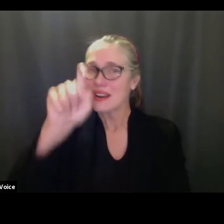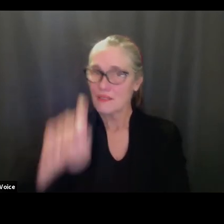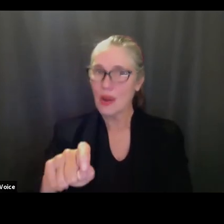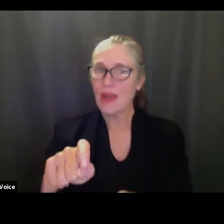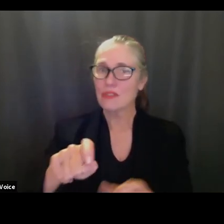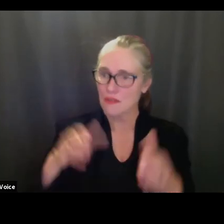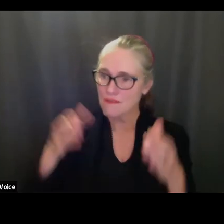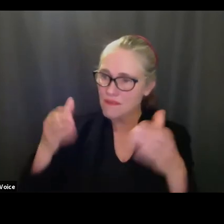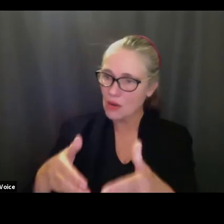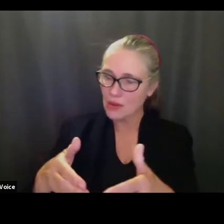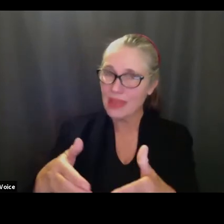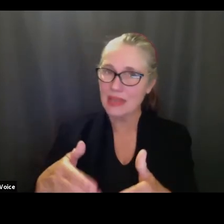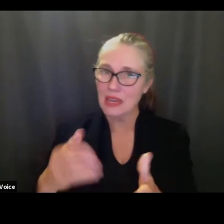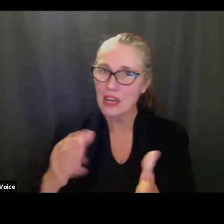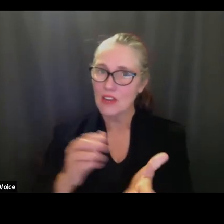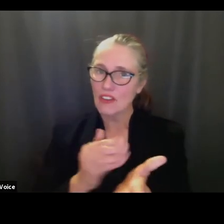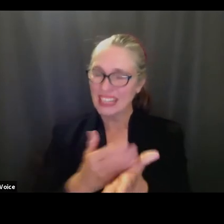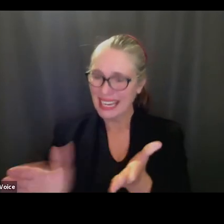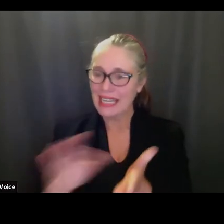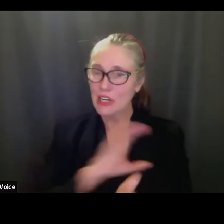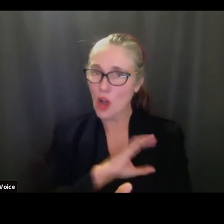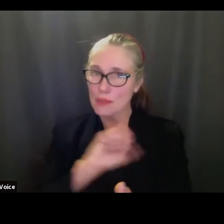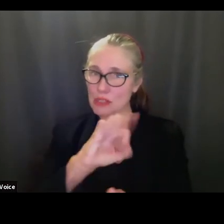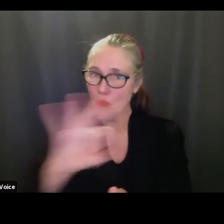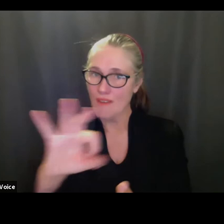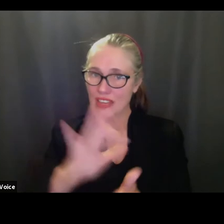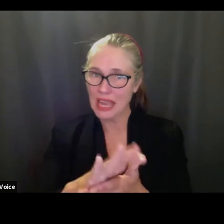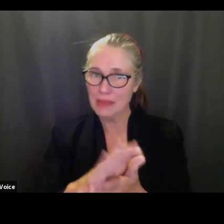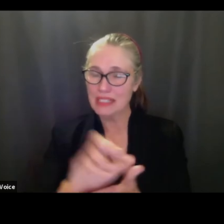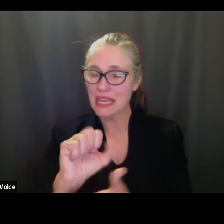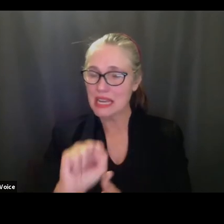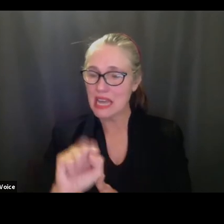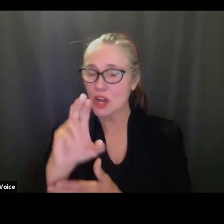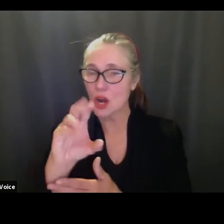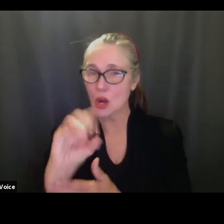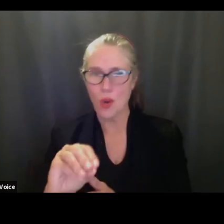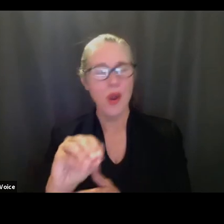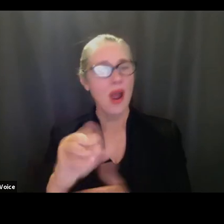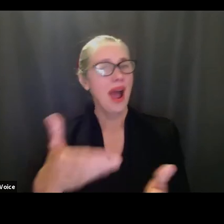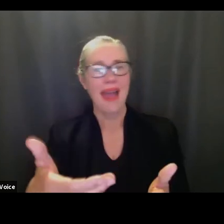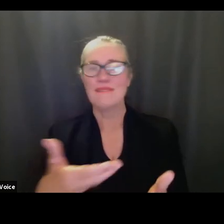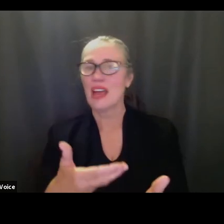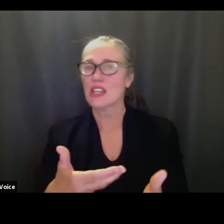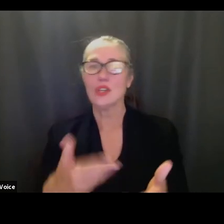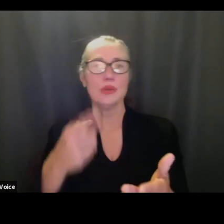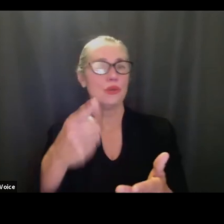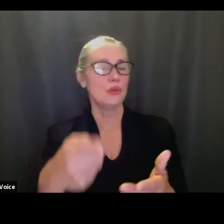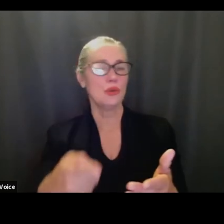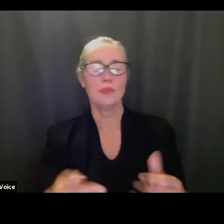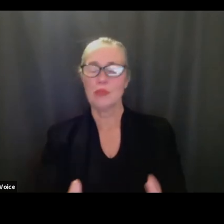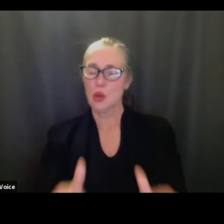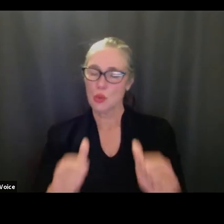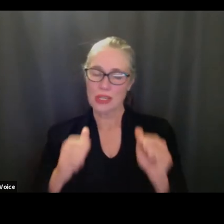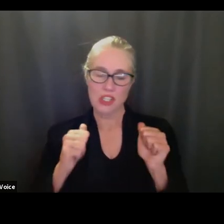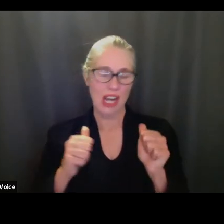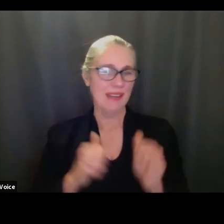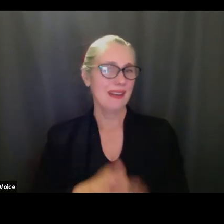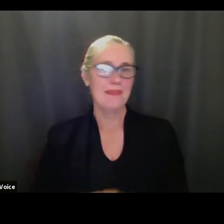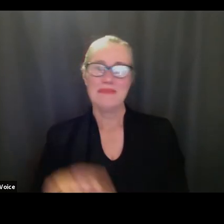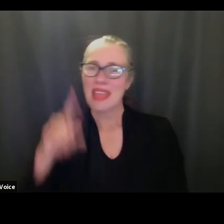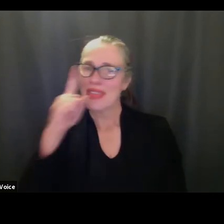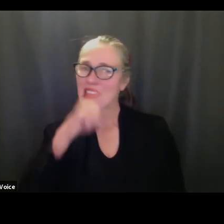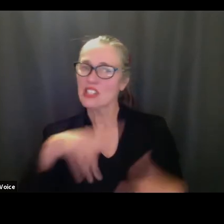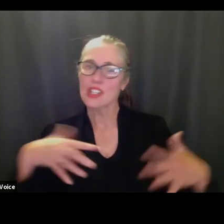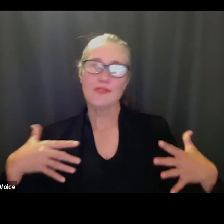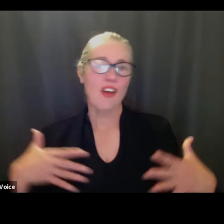campus and sros off campus i invite you all to reject the false fear-mongering happening fran with